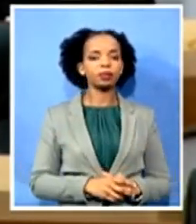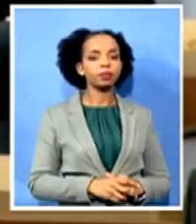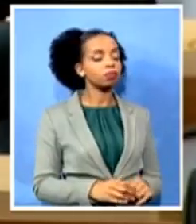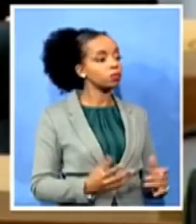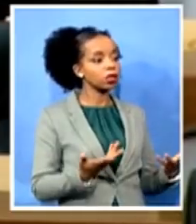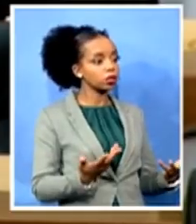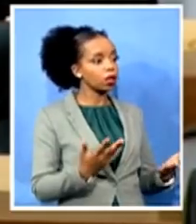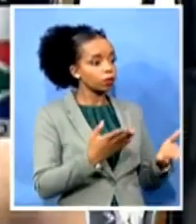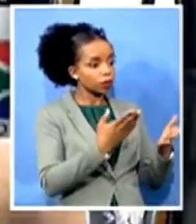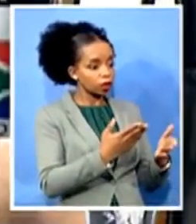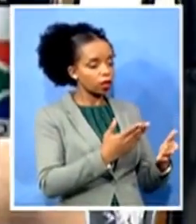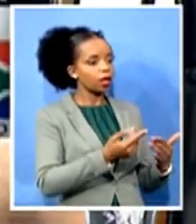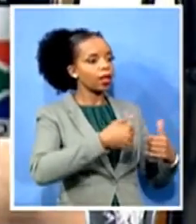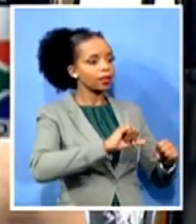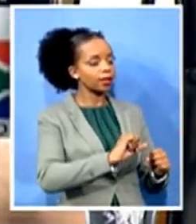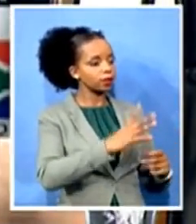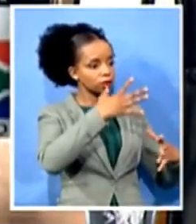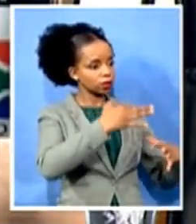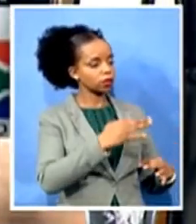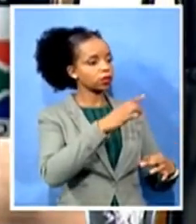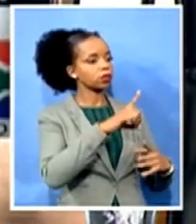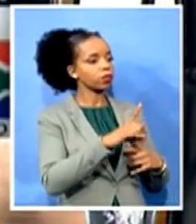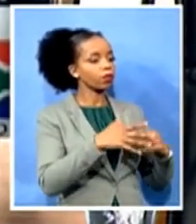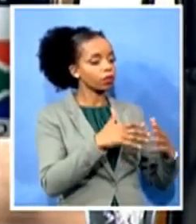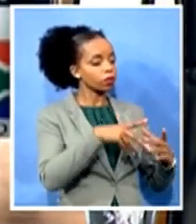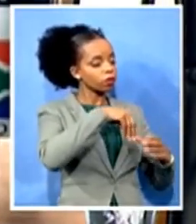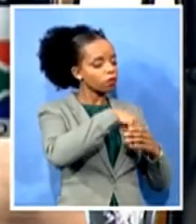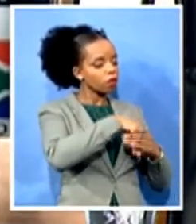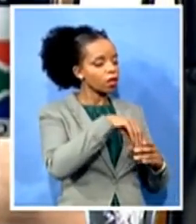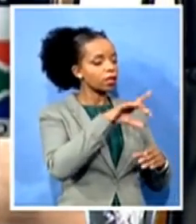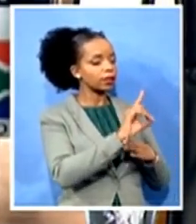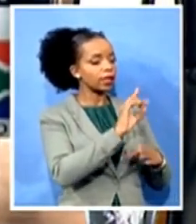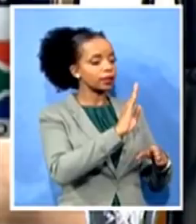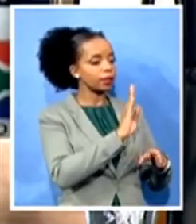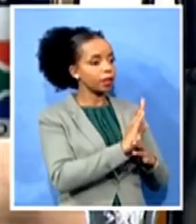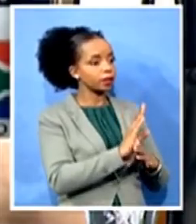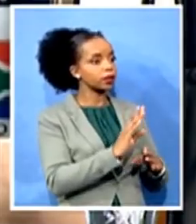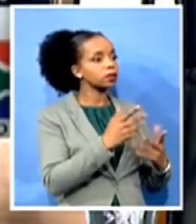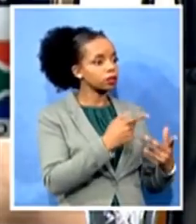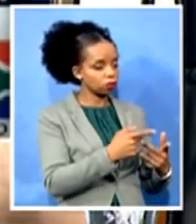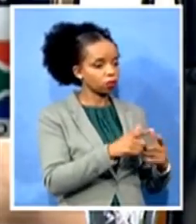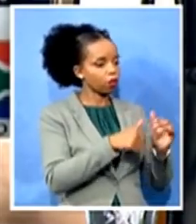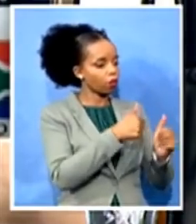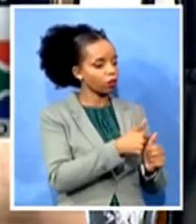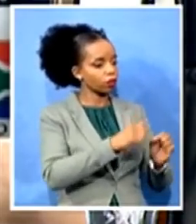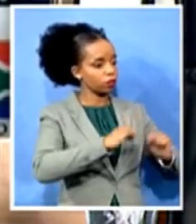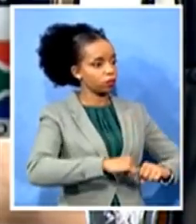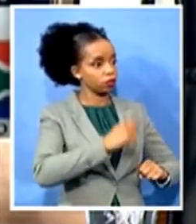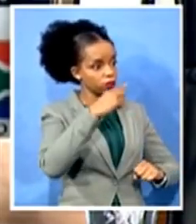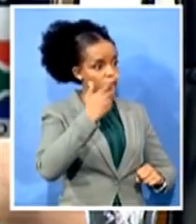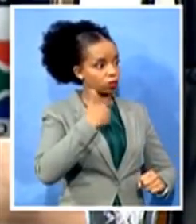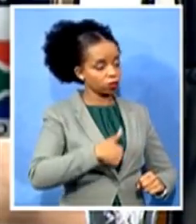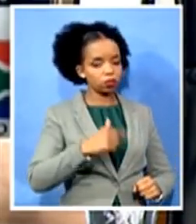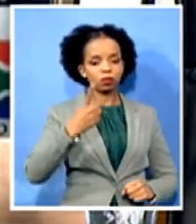the database. Correct? That's correct, Chair. That is unlawful. Were you never aware of that? No, I was